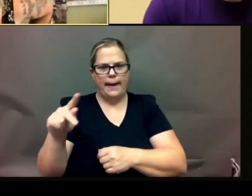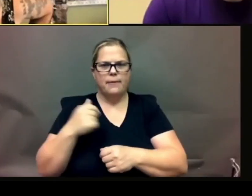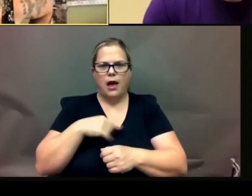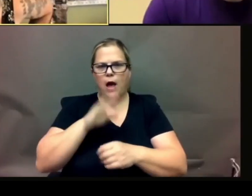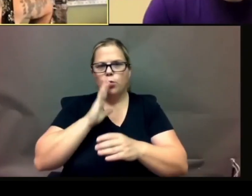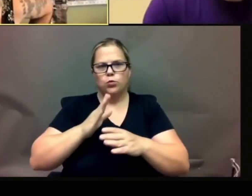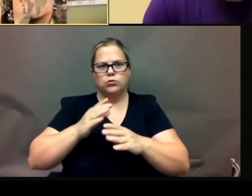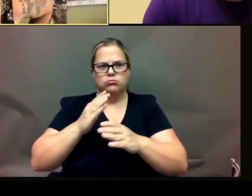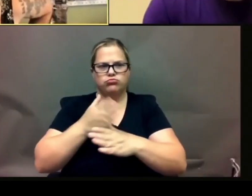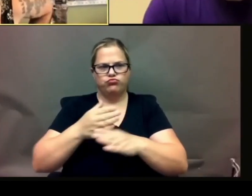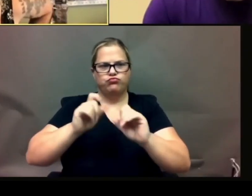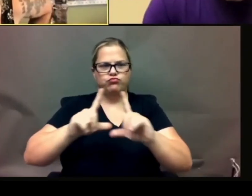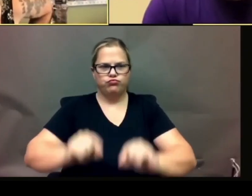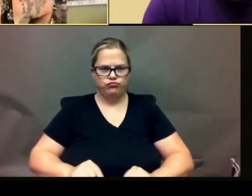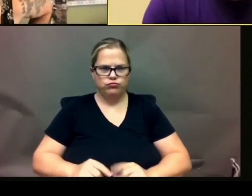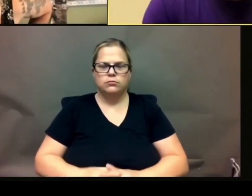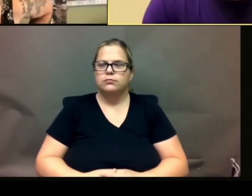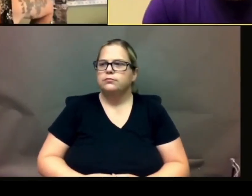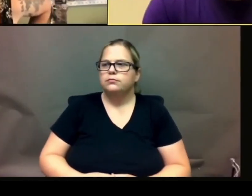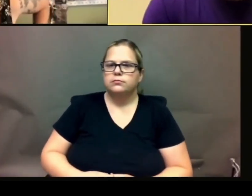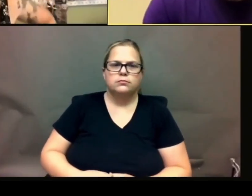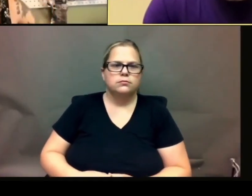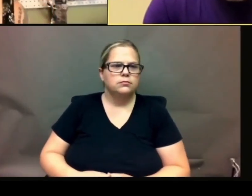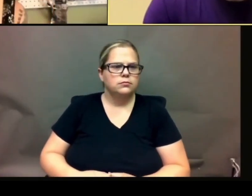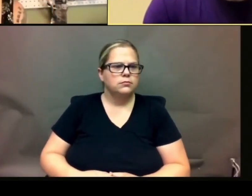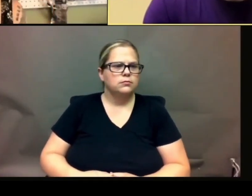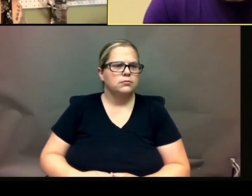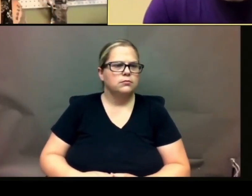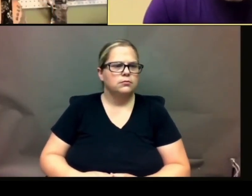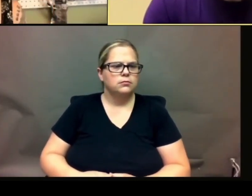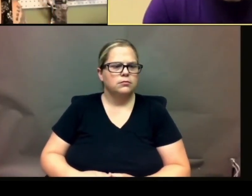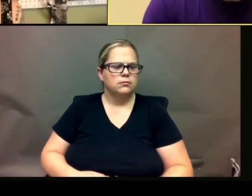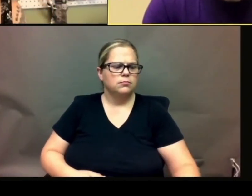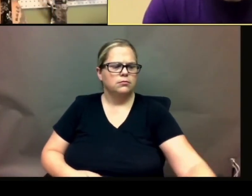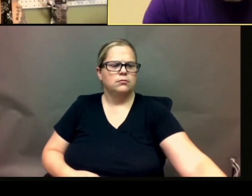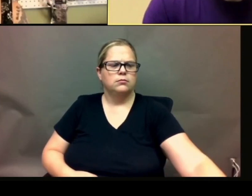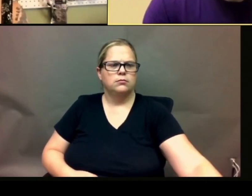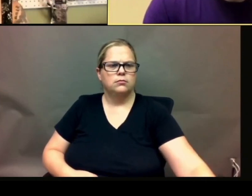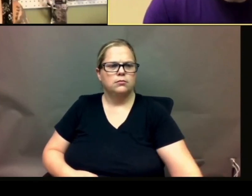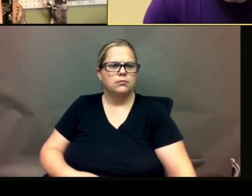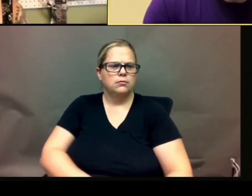off. Cool. Thanks, Colleen. All right. Mhm. So,